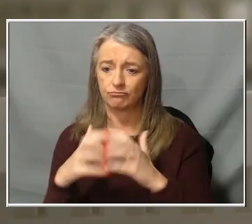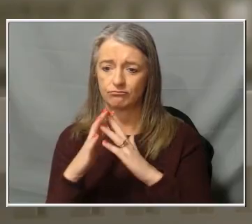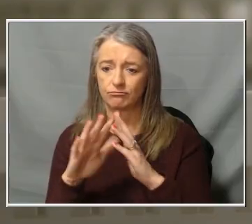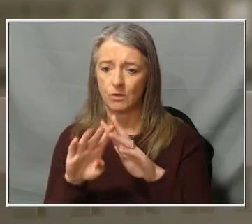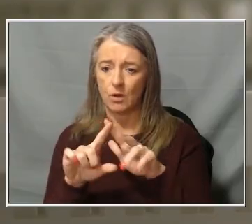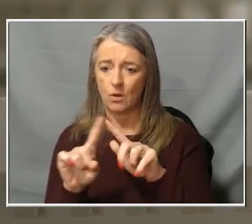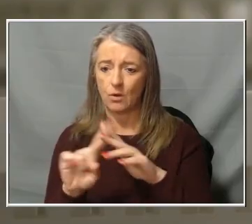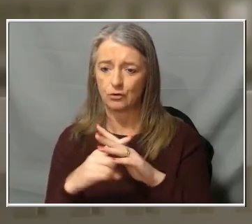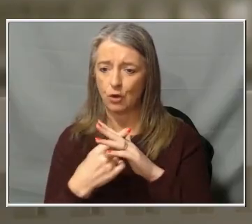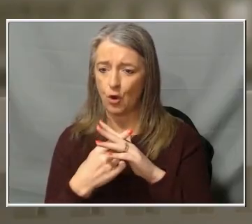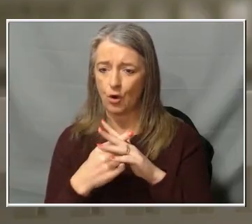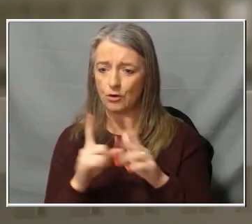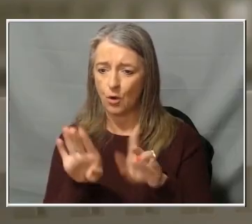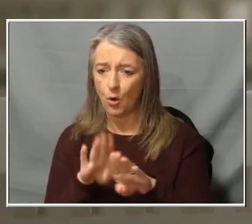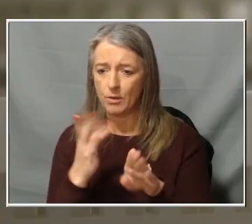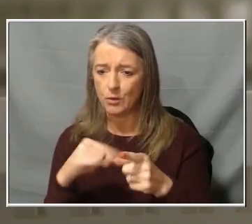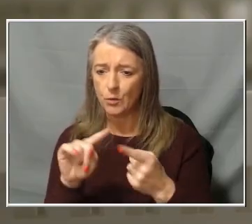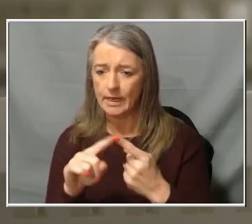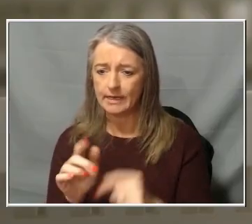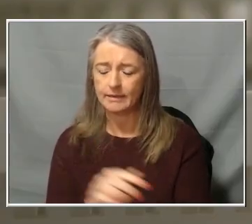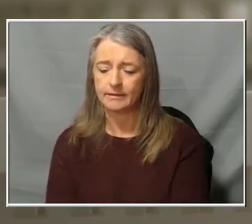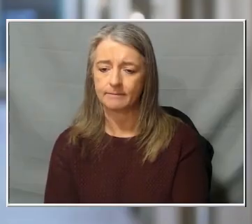will it open to patients?